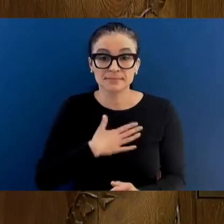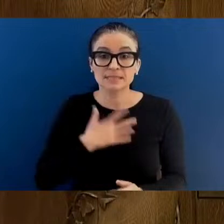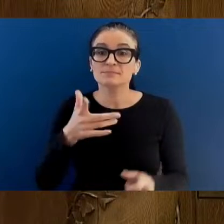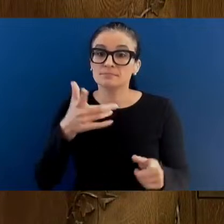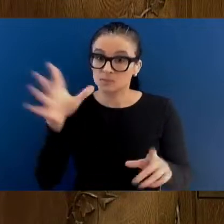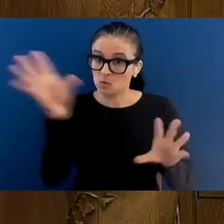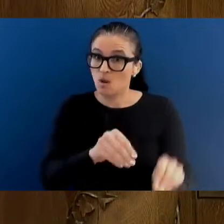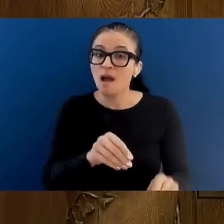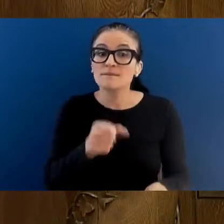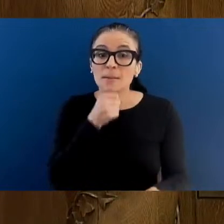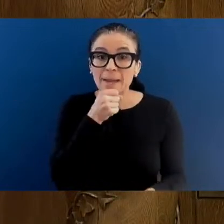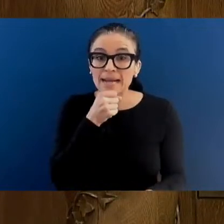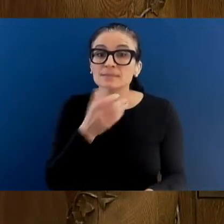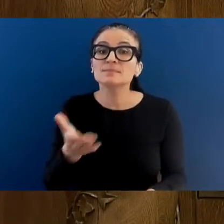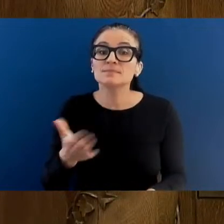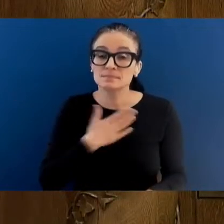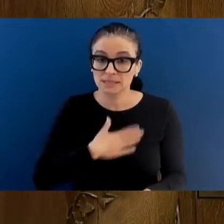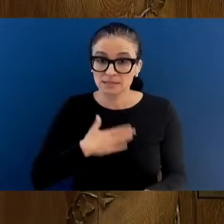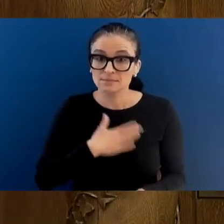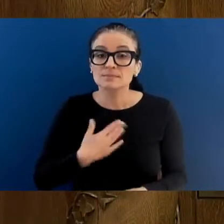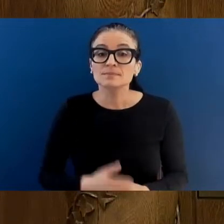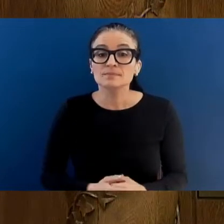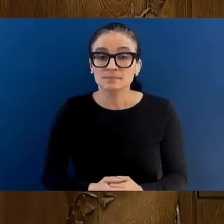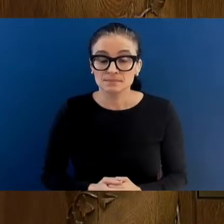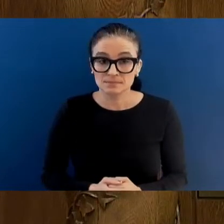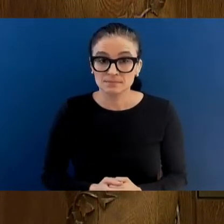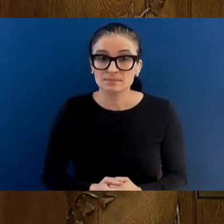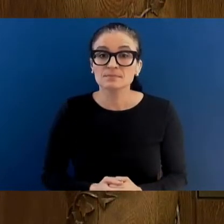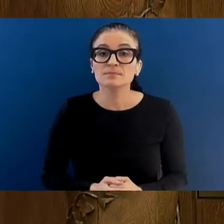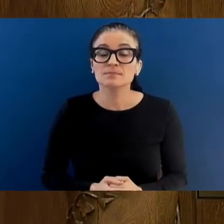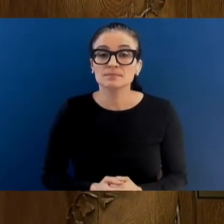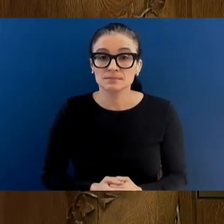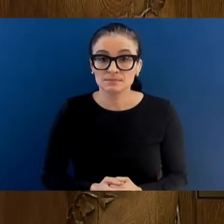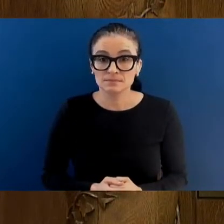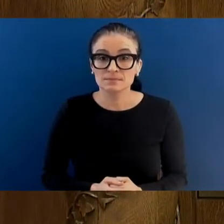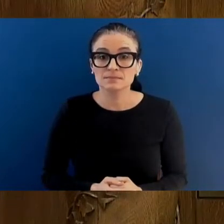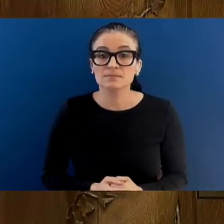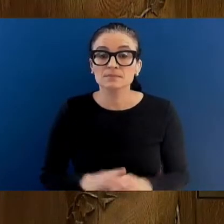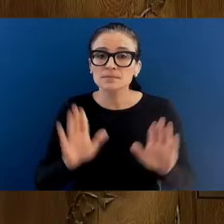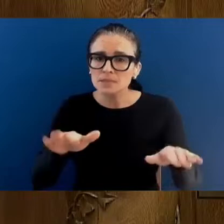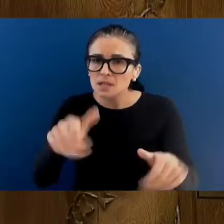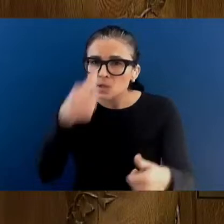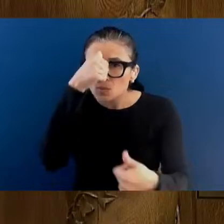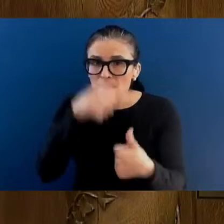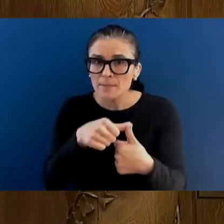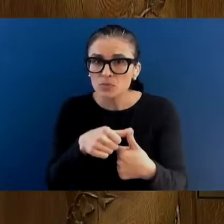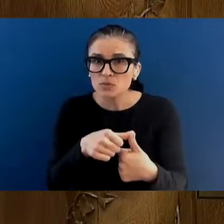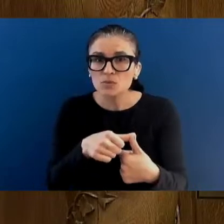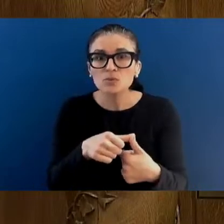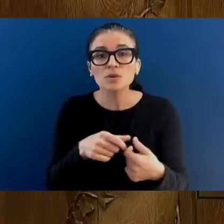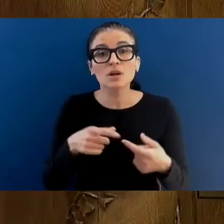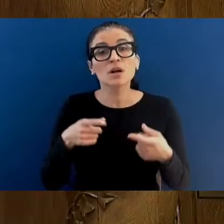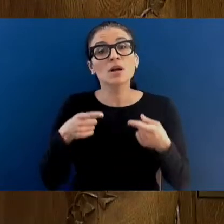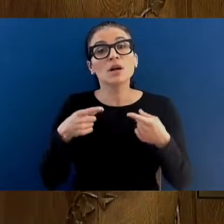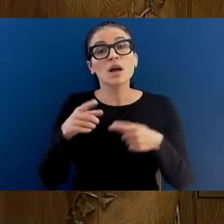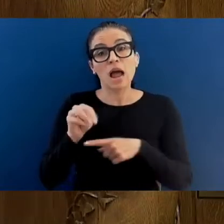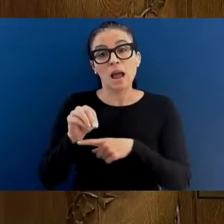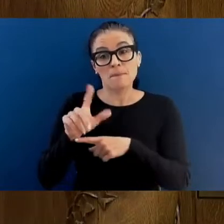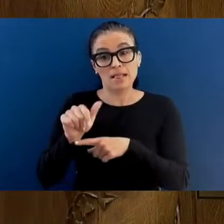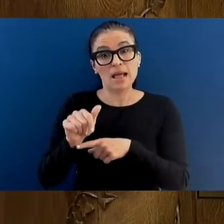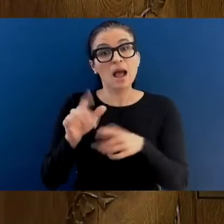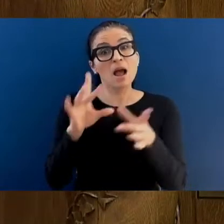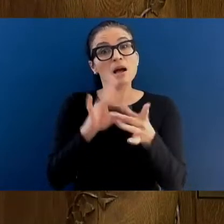Thank you, member. Just a reminder to all members, 2-minute statements are absolutely supposed to be